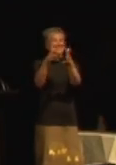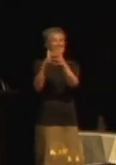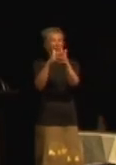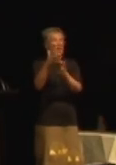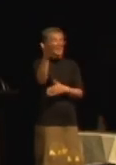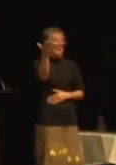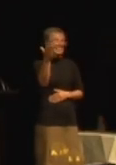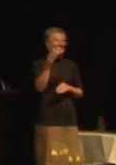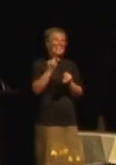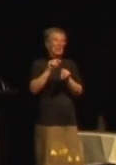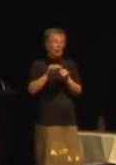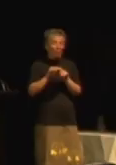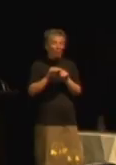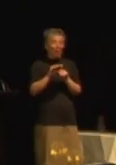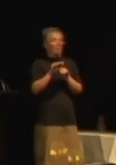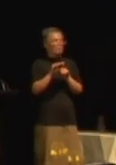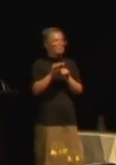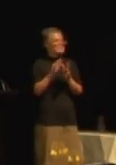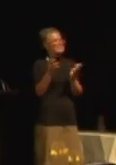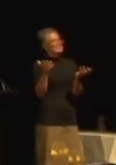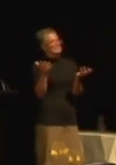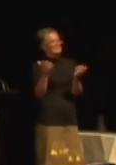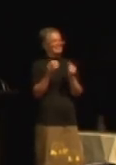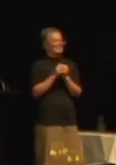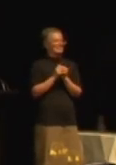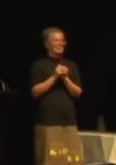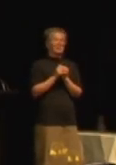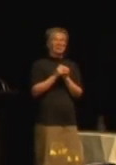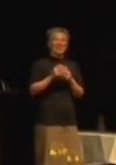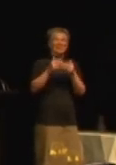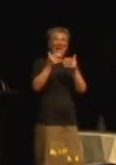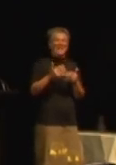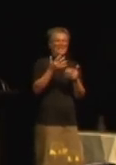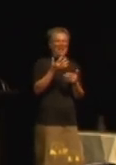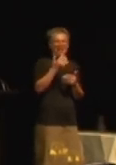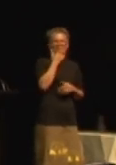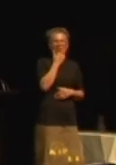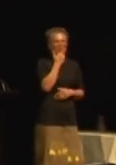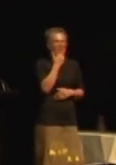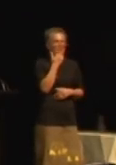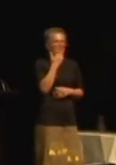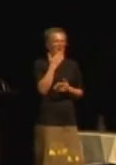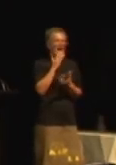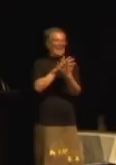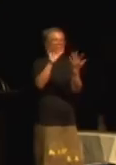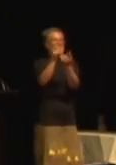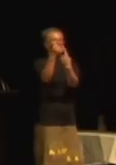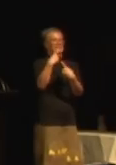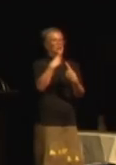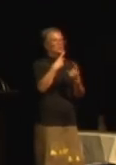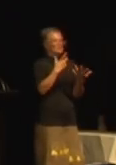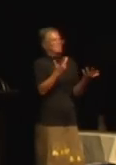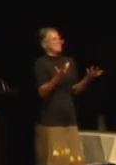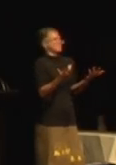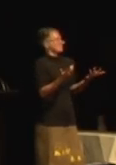enough. The sparse or non-existent data tells a story by what's missing. We measure things